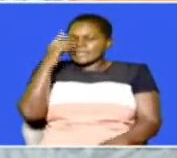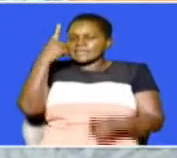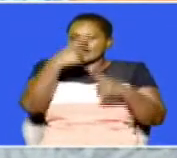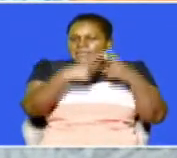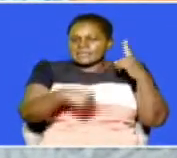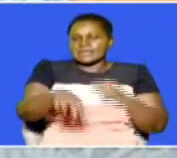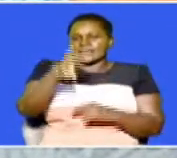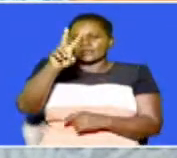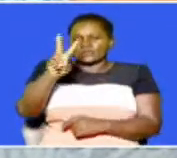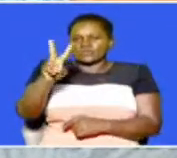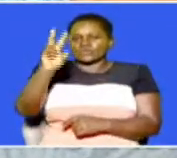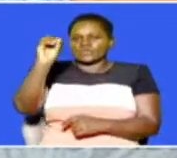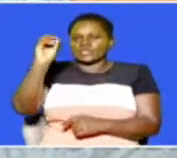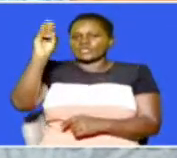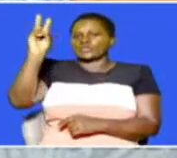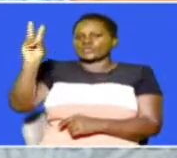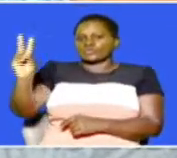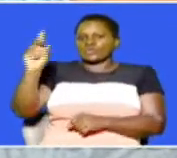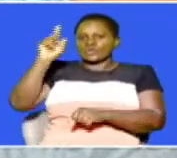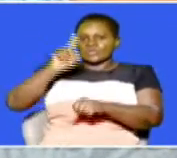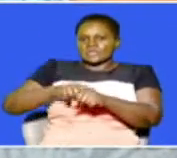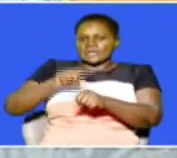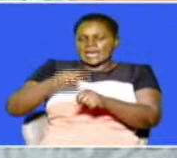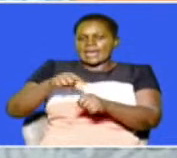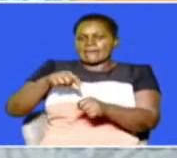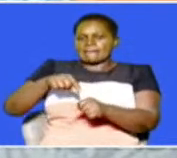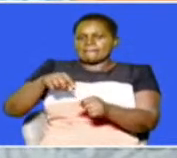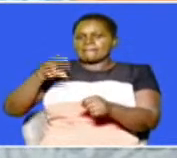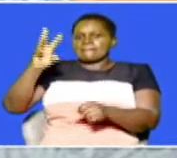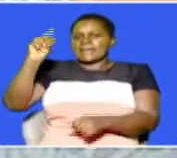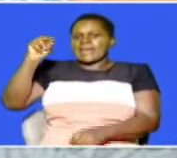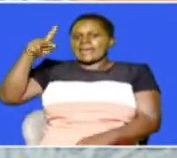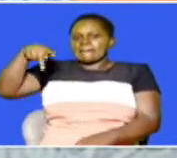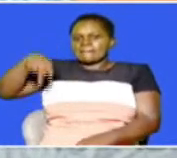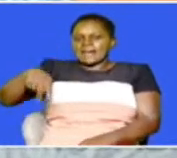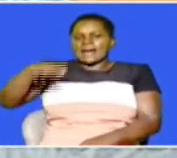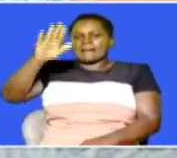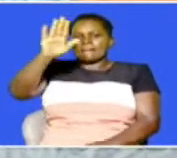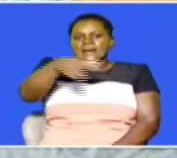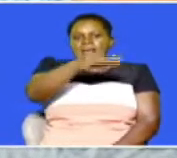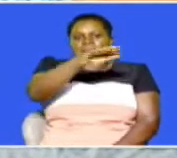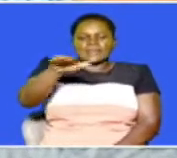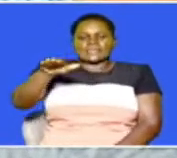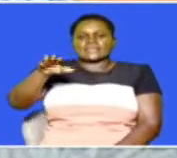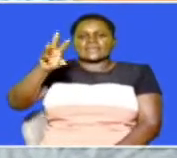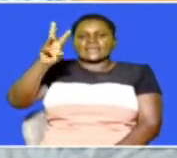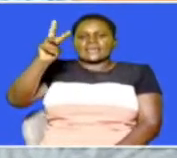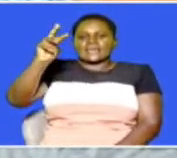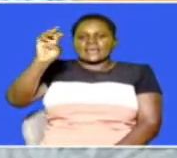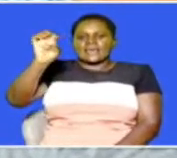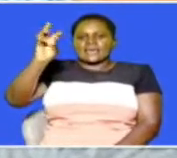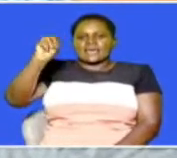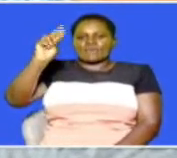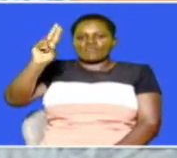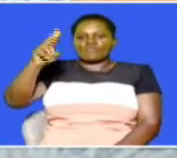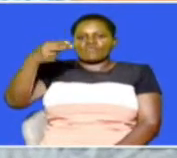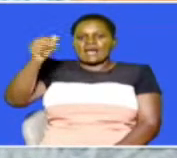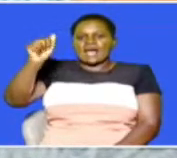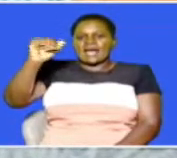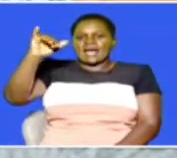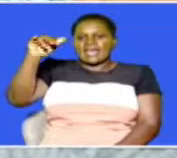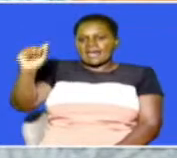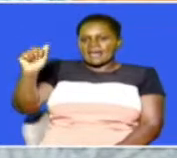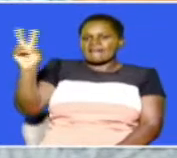year 2002 when I was elected as the Member of Parliament for Muhaya in Vihiga